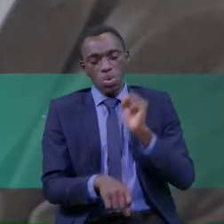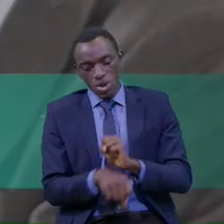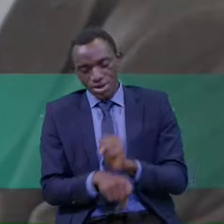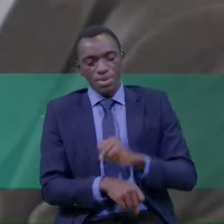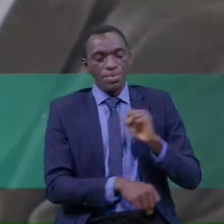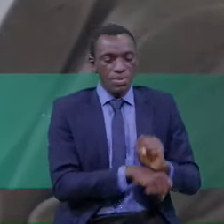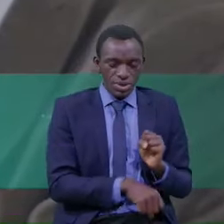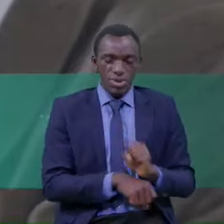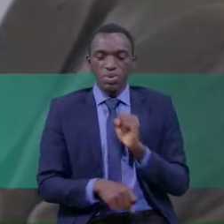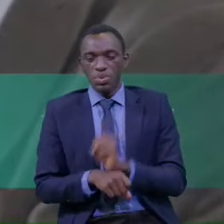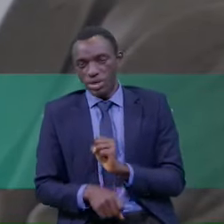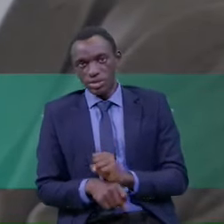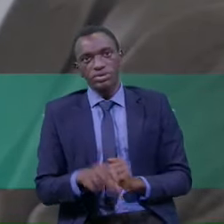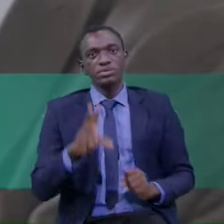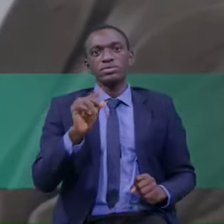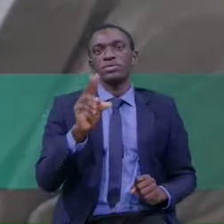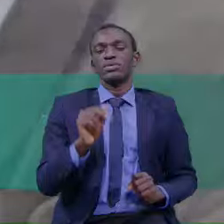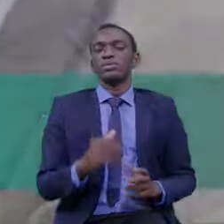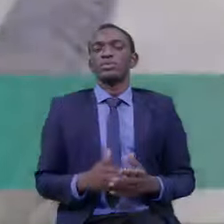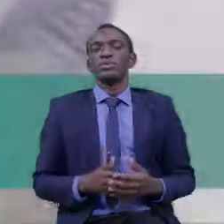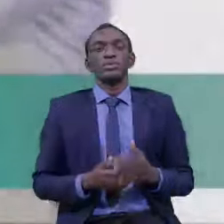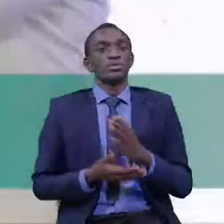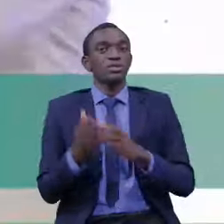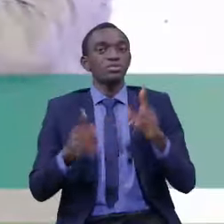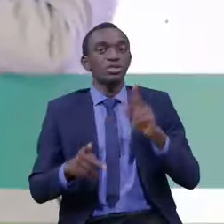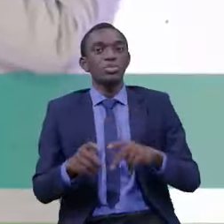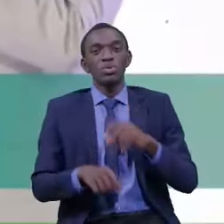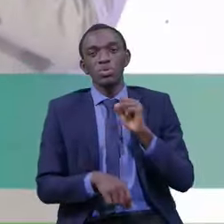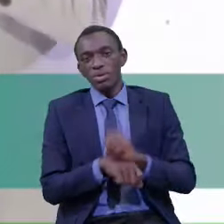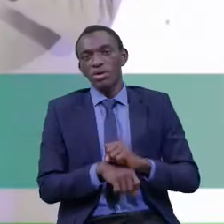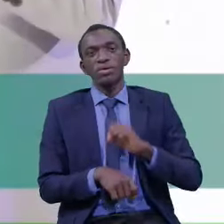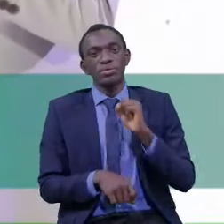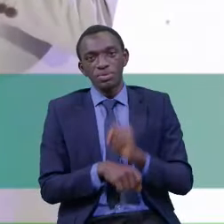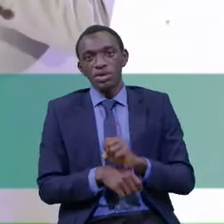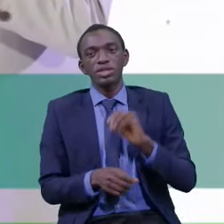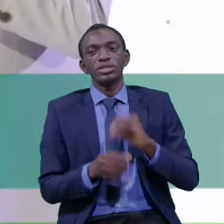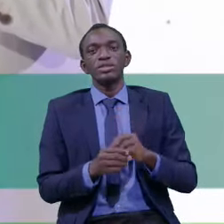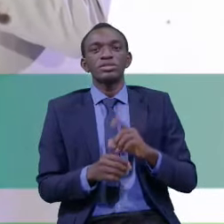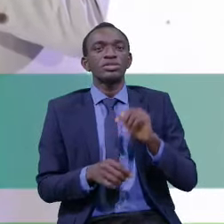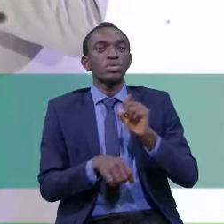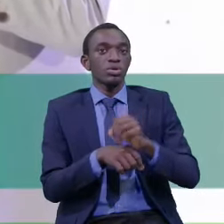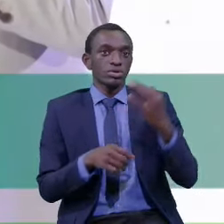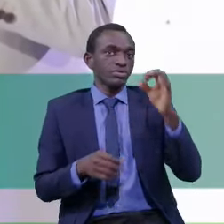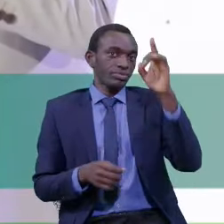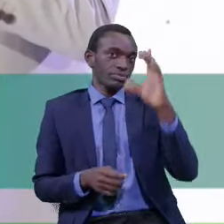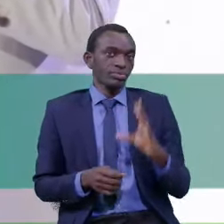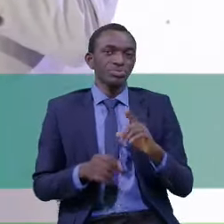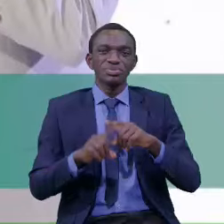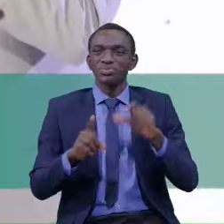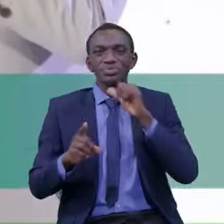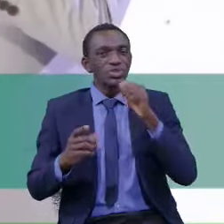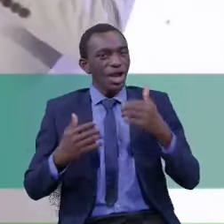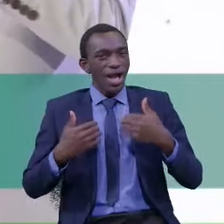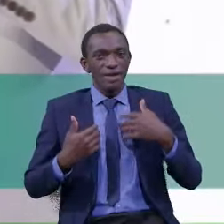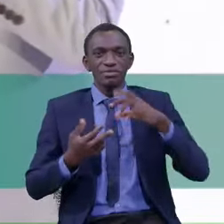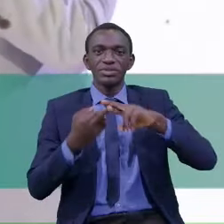walking. The people that walk in the work of the Lord, but they do not have relationship with